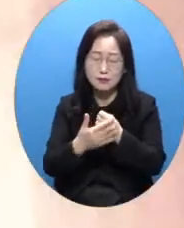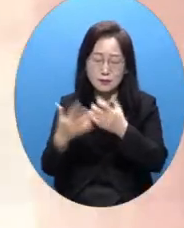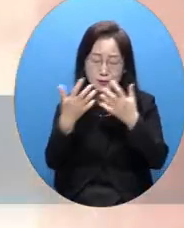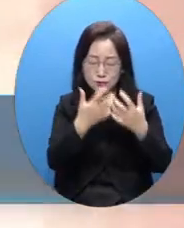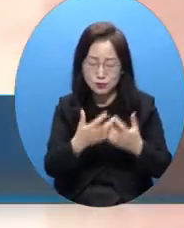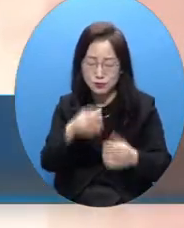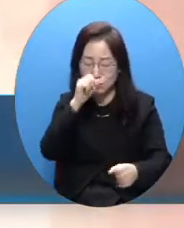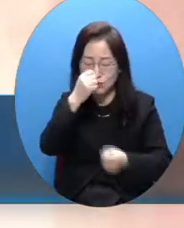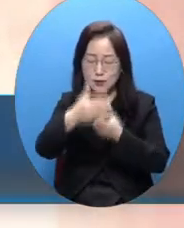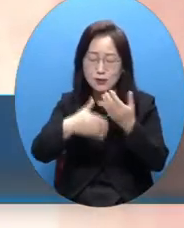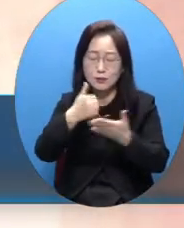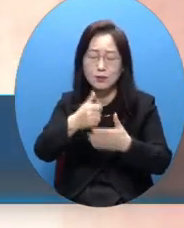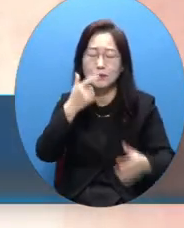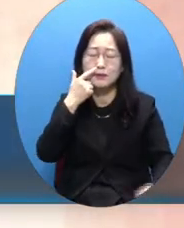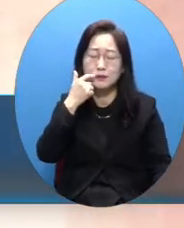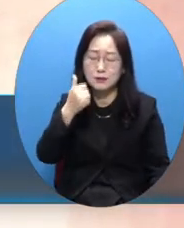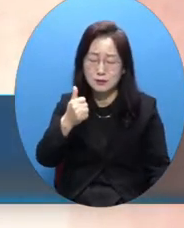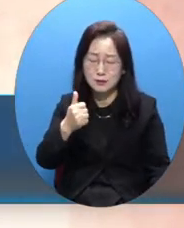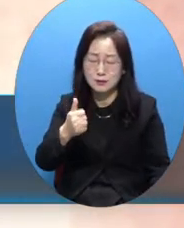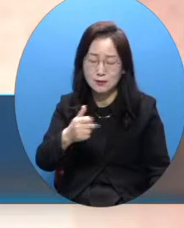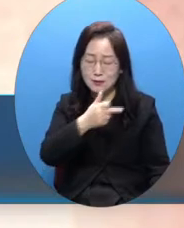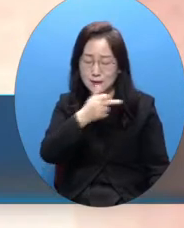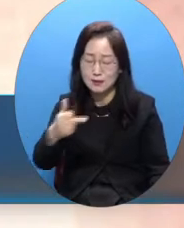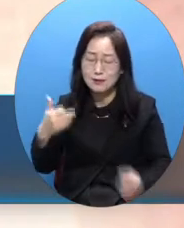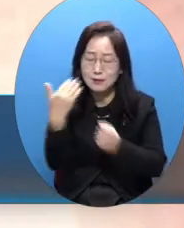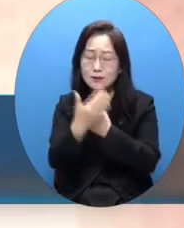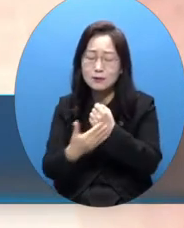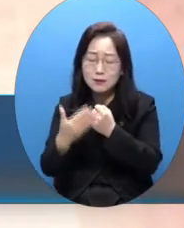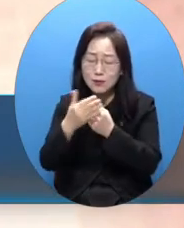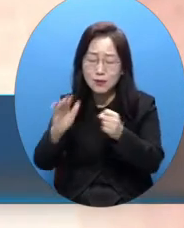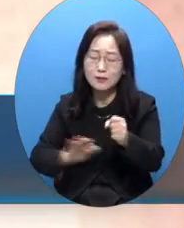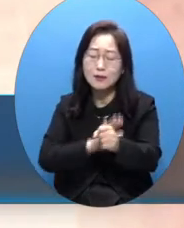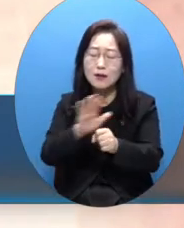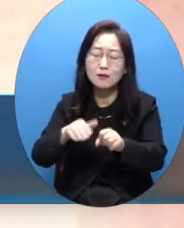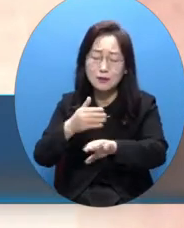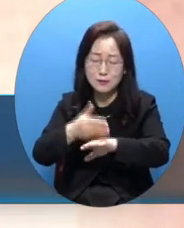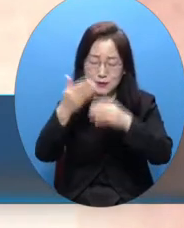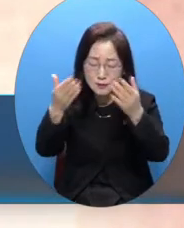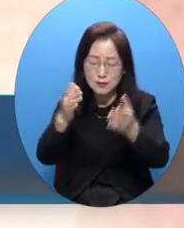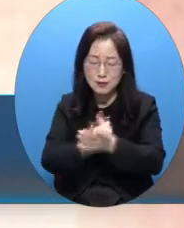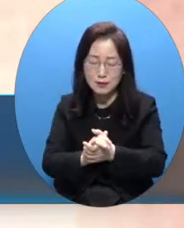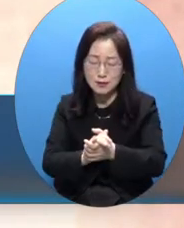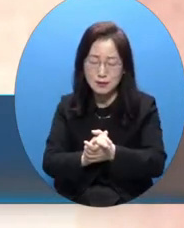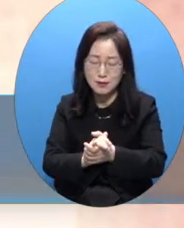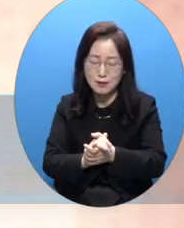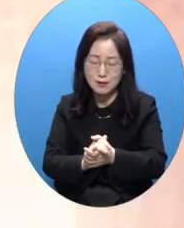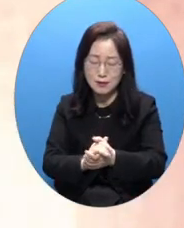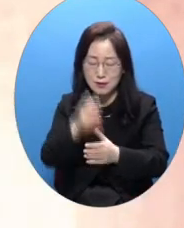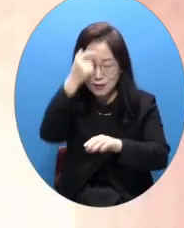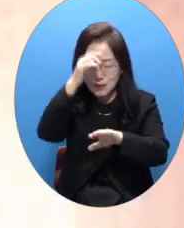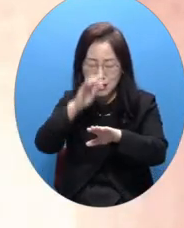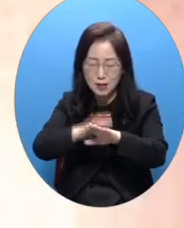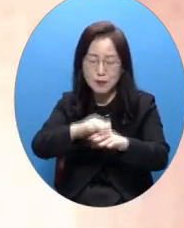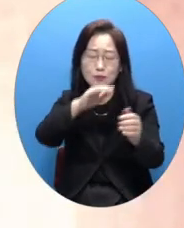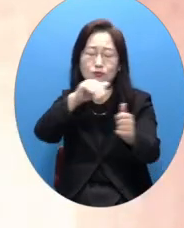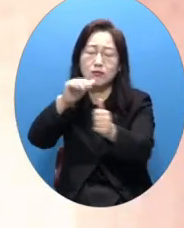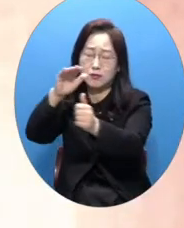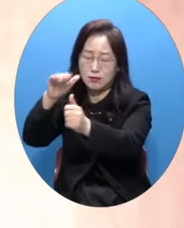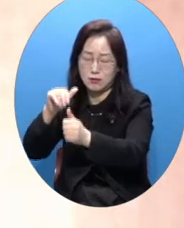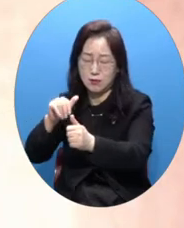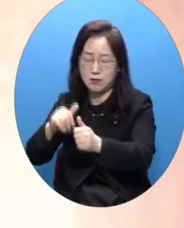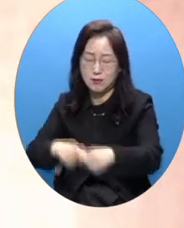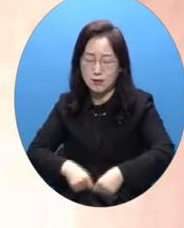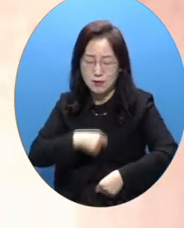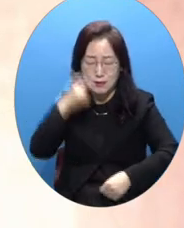dear heavenly father with full of love and grace we truly truly thank you for your wonderful love thank you